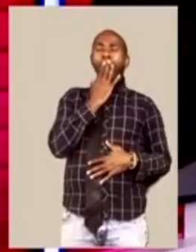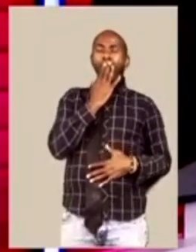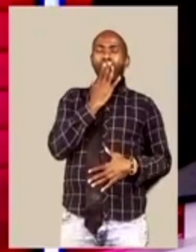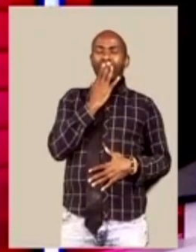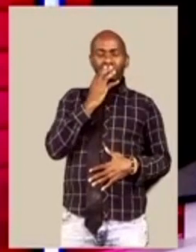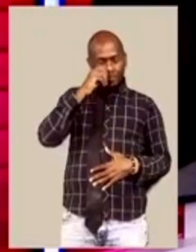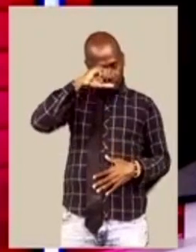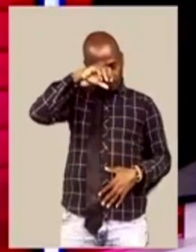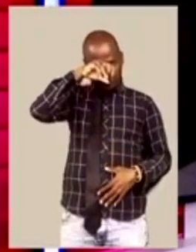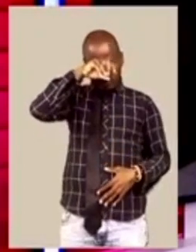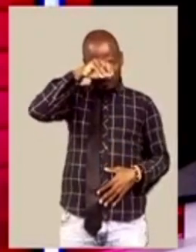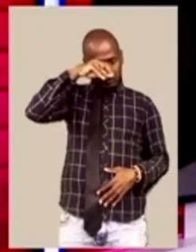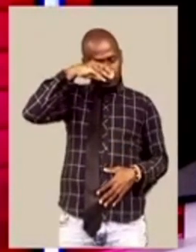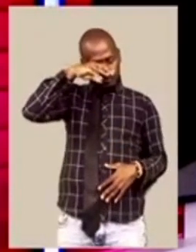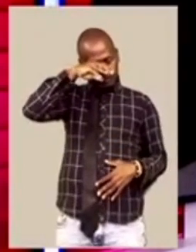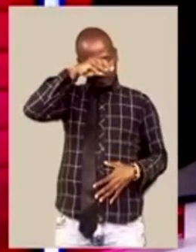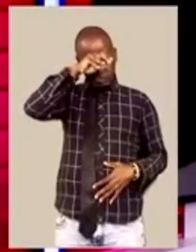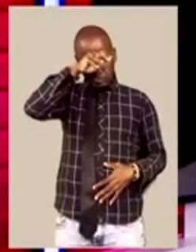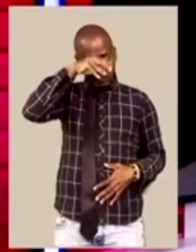African comedian.